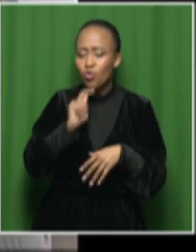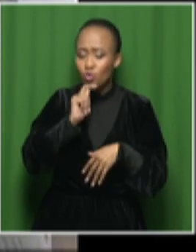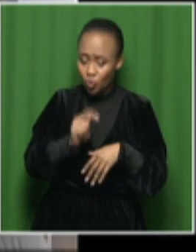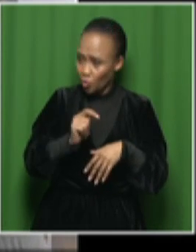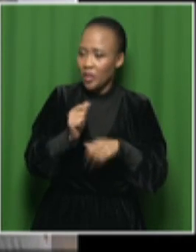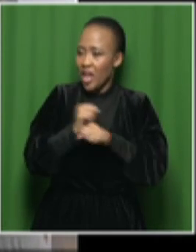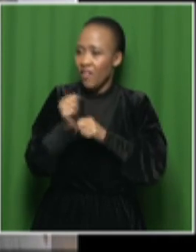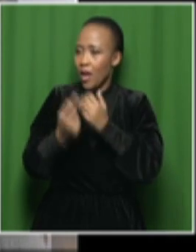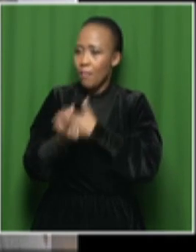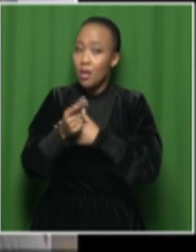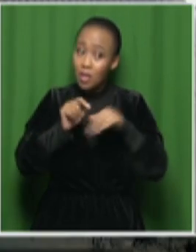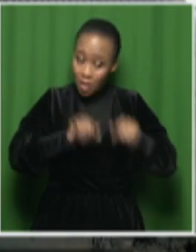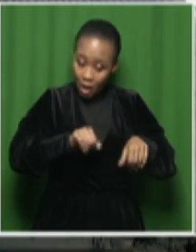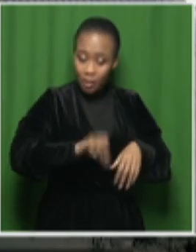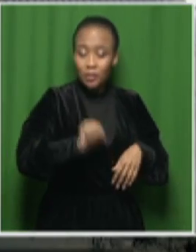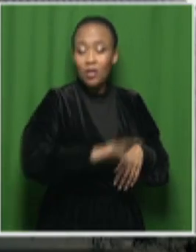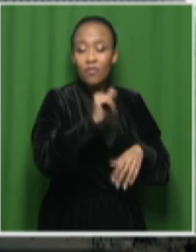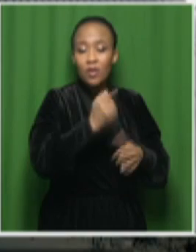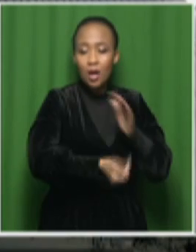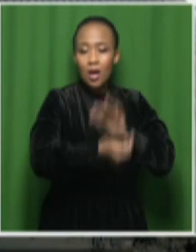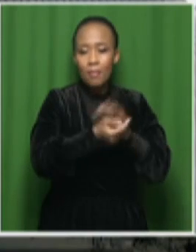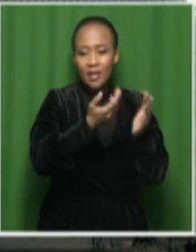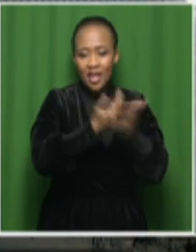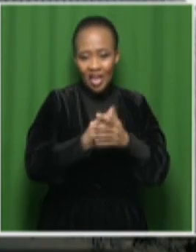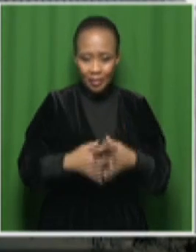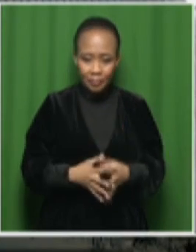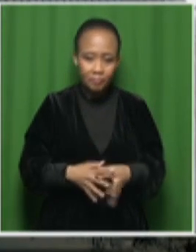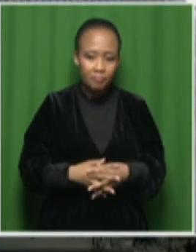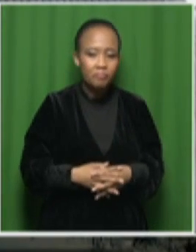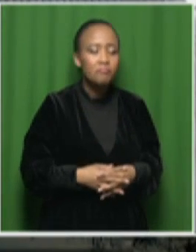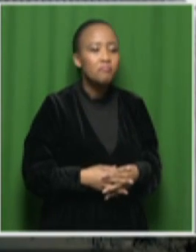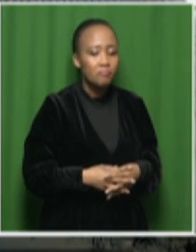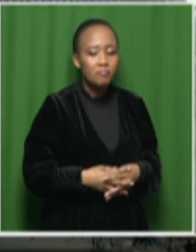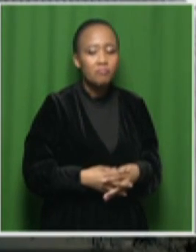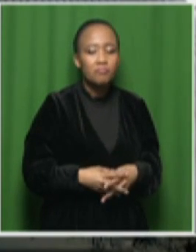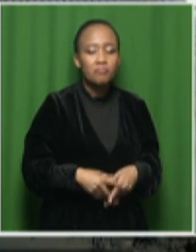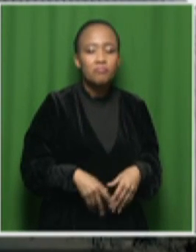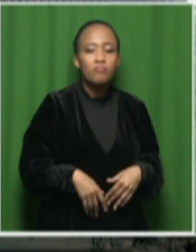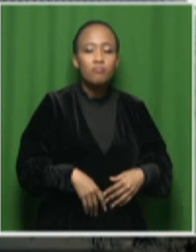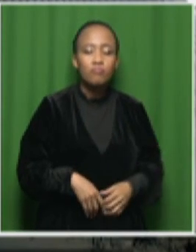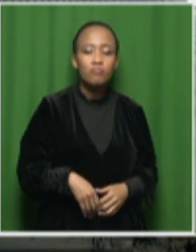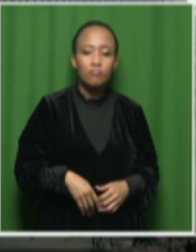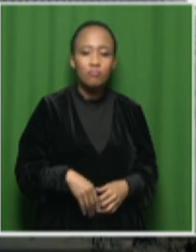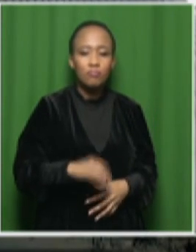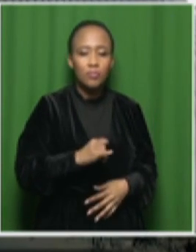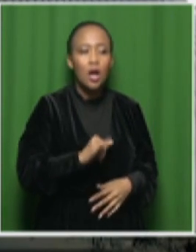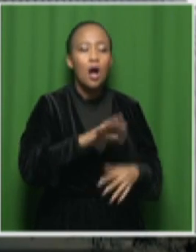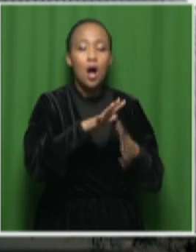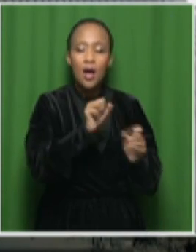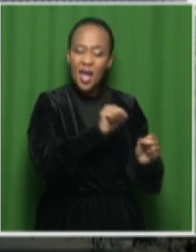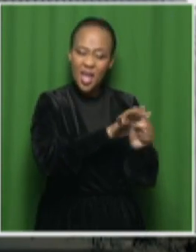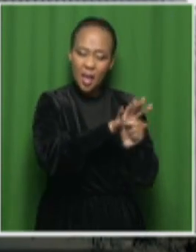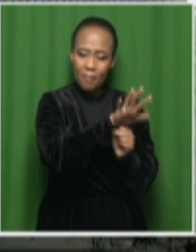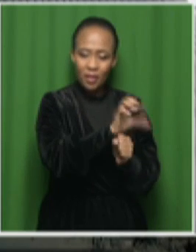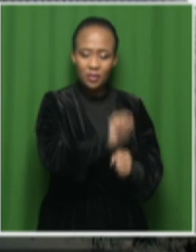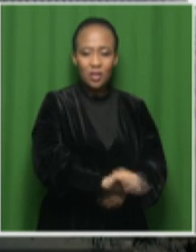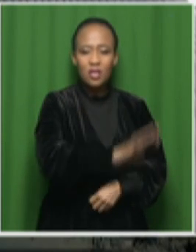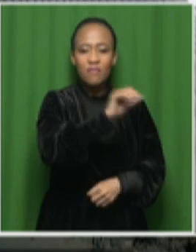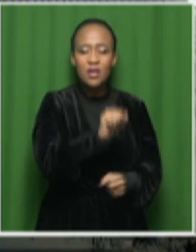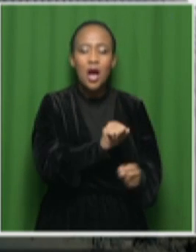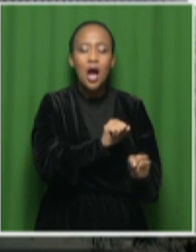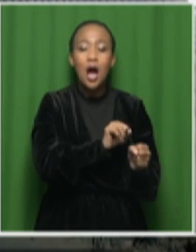South Africa. And so, Sandile, I mean, the impact of this obviously affects not only South Africa, but South Africa in relation